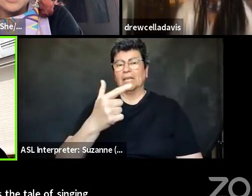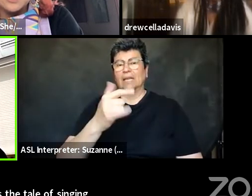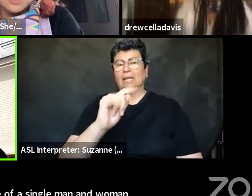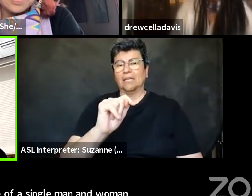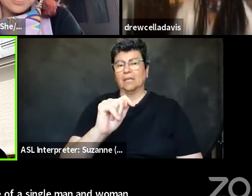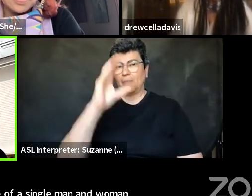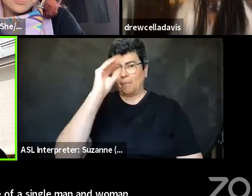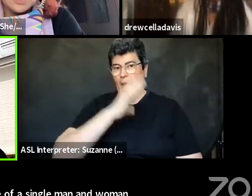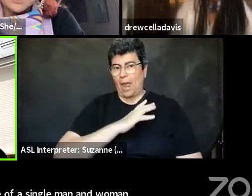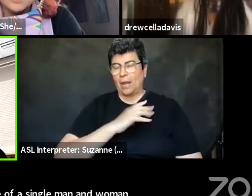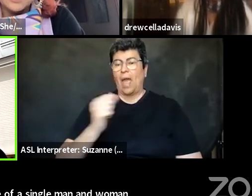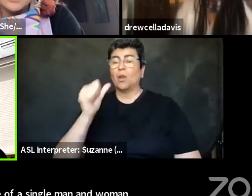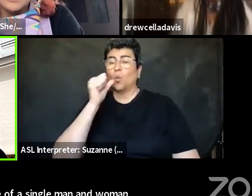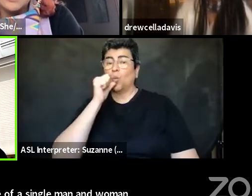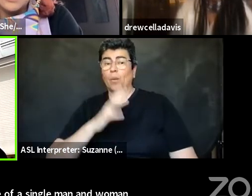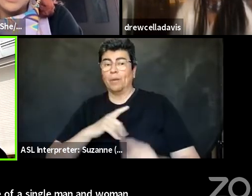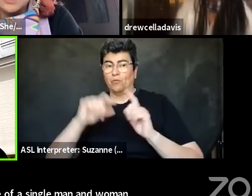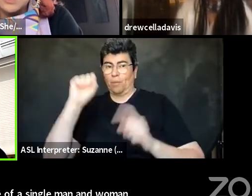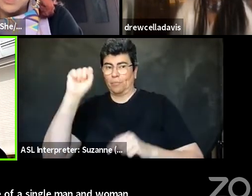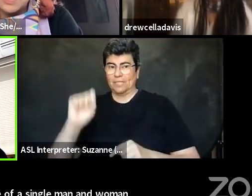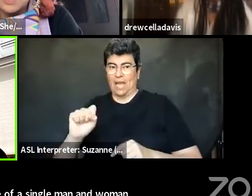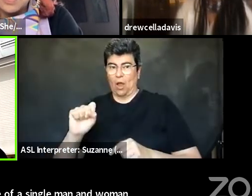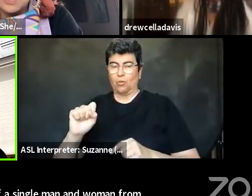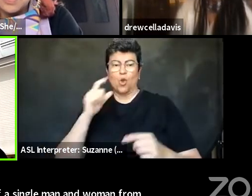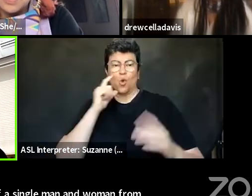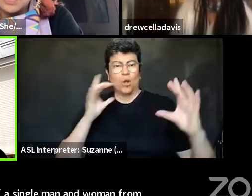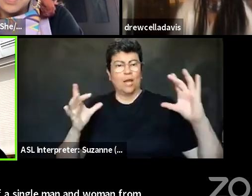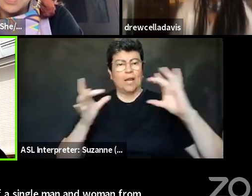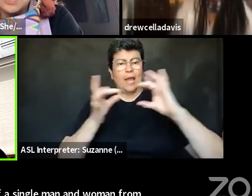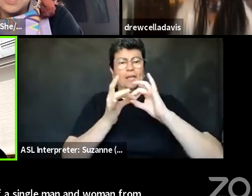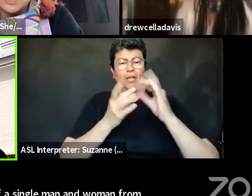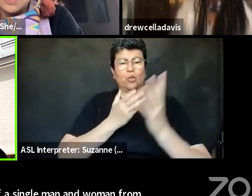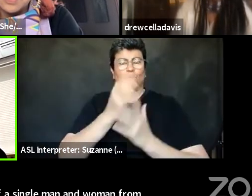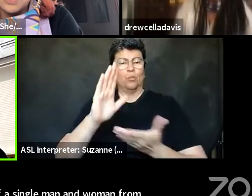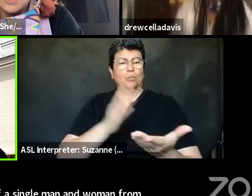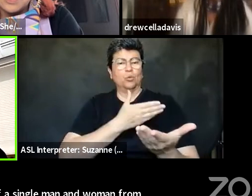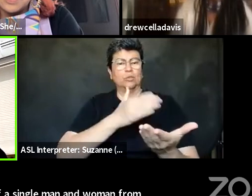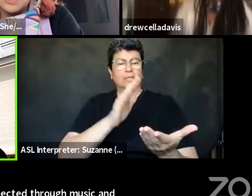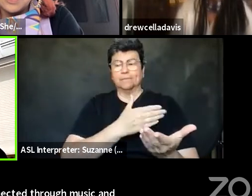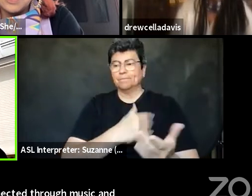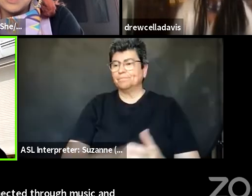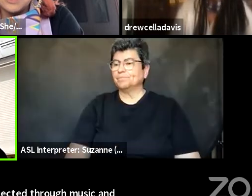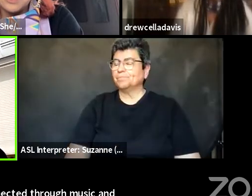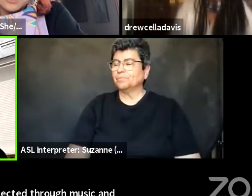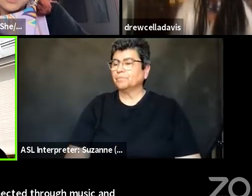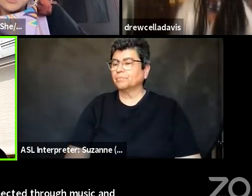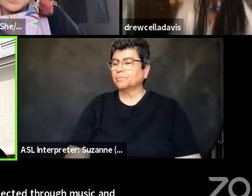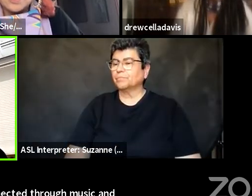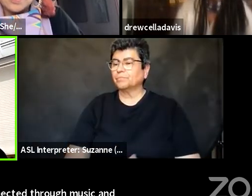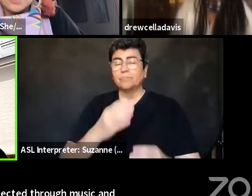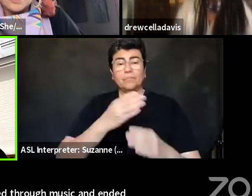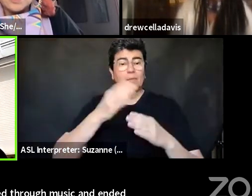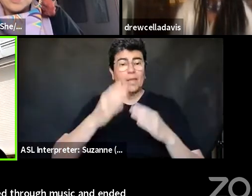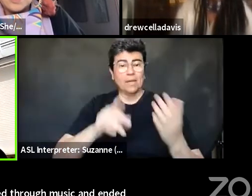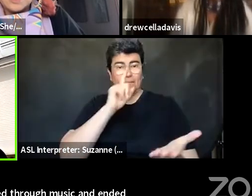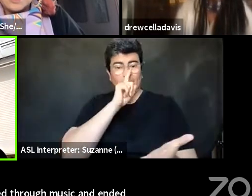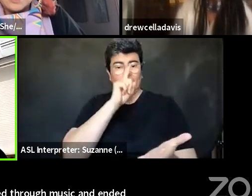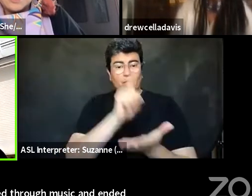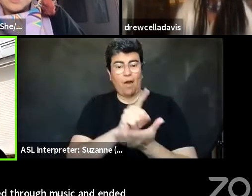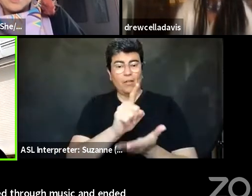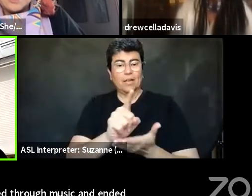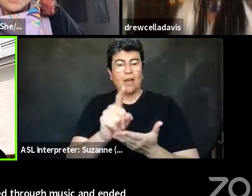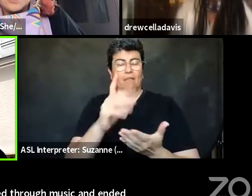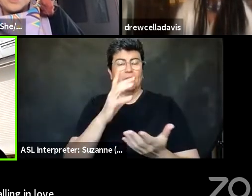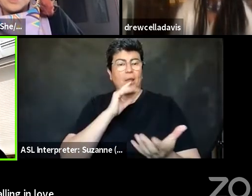woman from the South who connected through music and ended up falling in love and